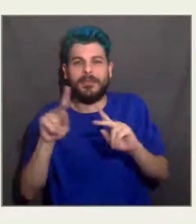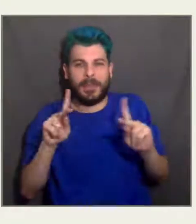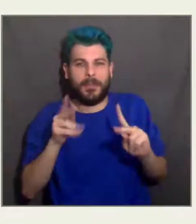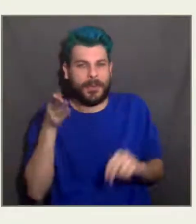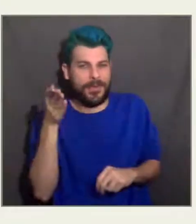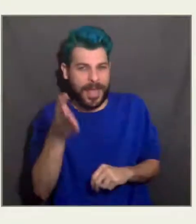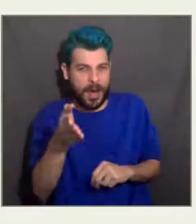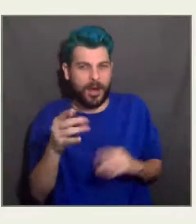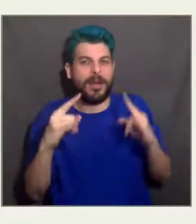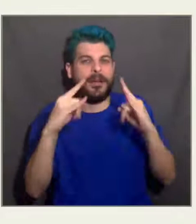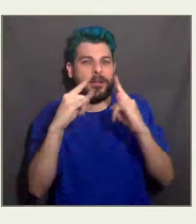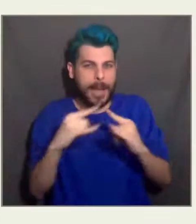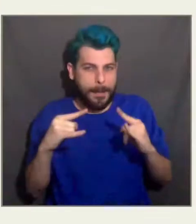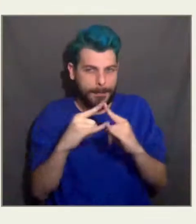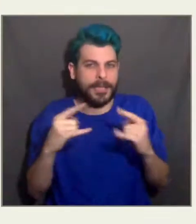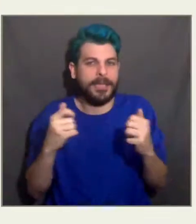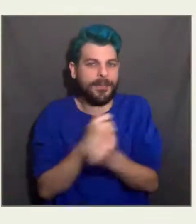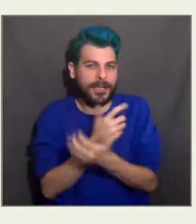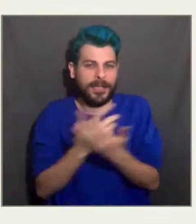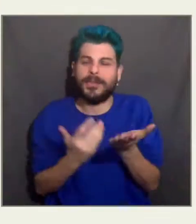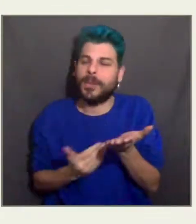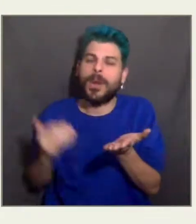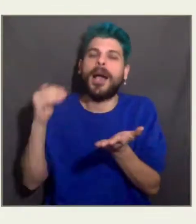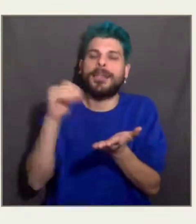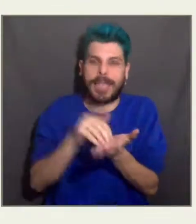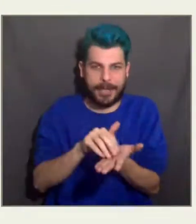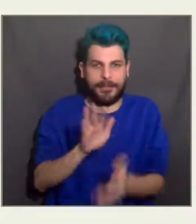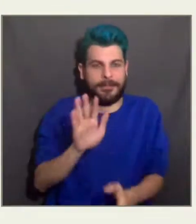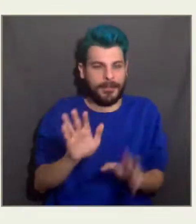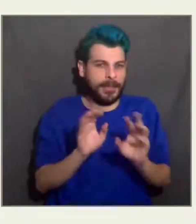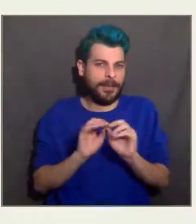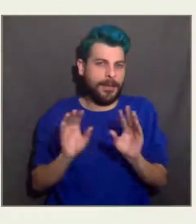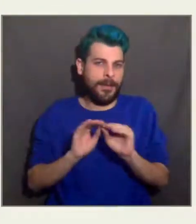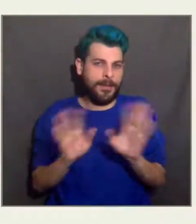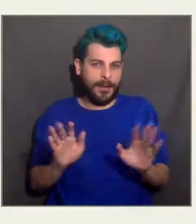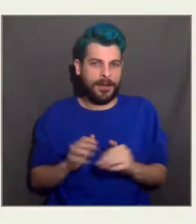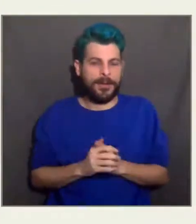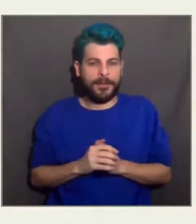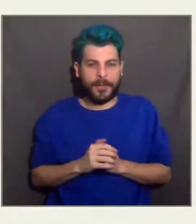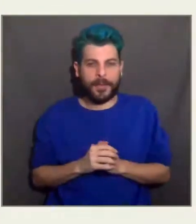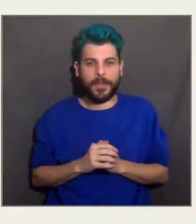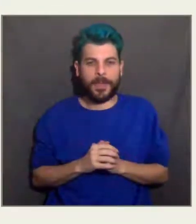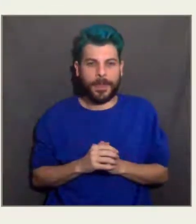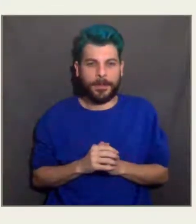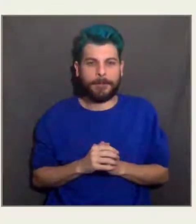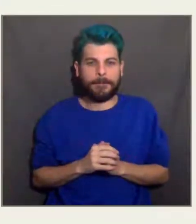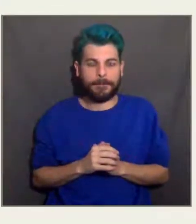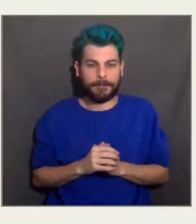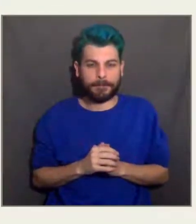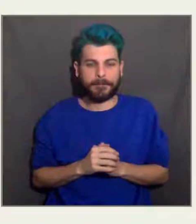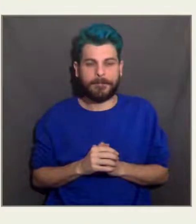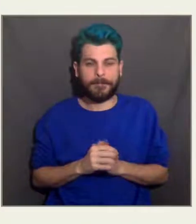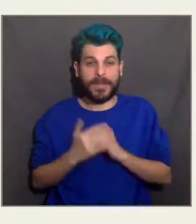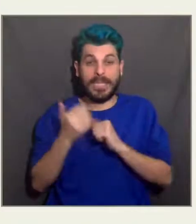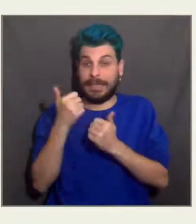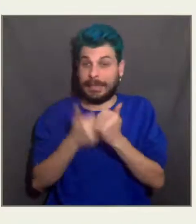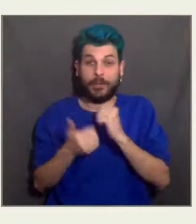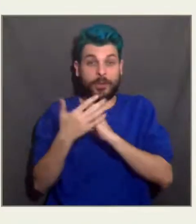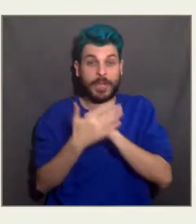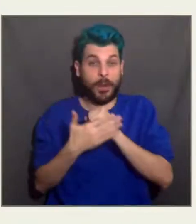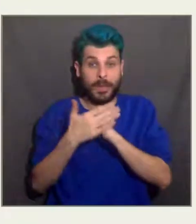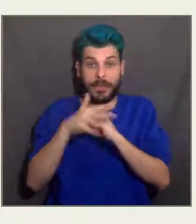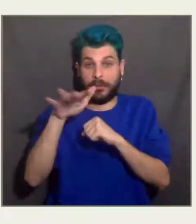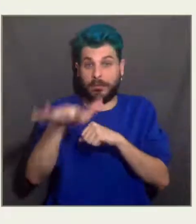So again, our portion of this is to make sure that the counties are